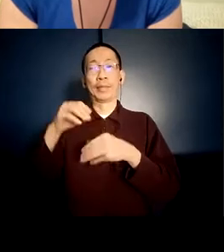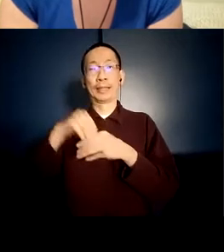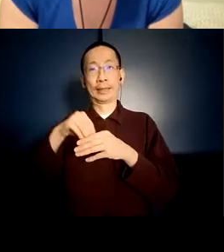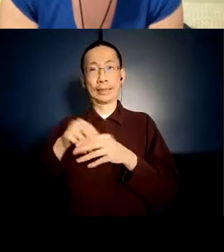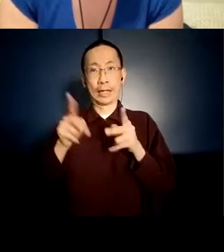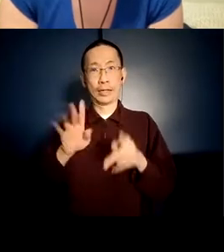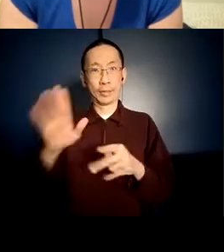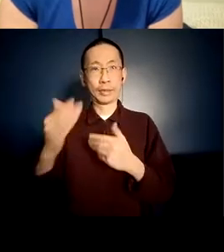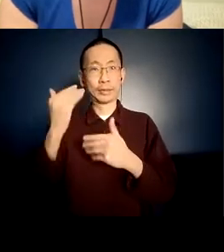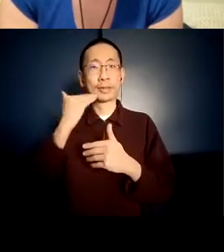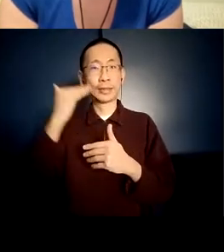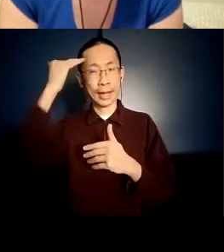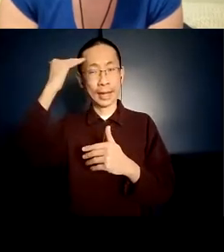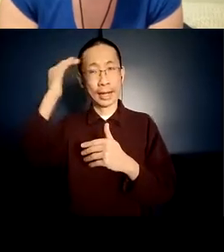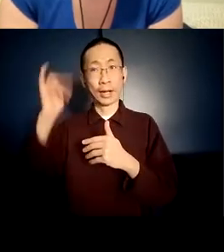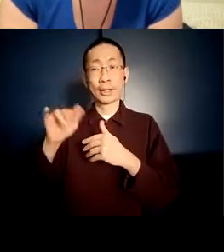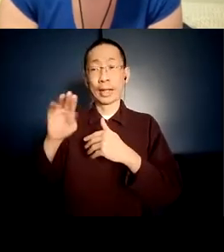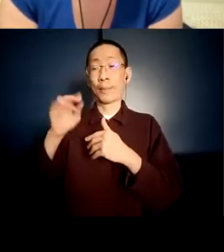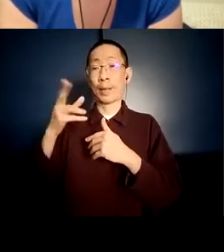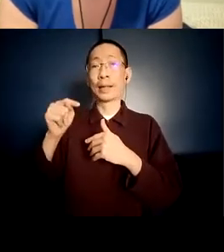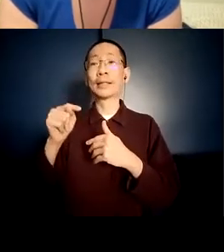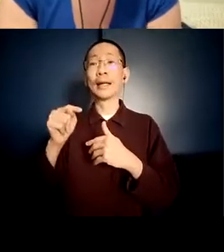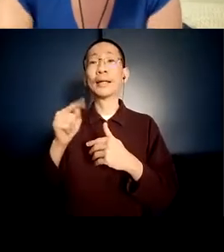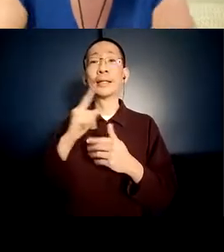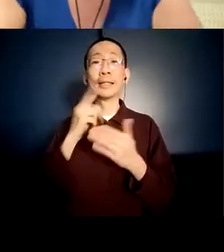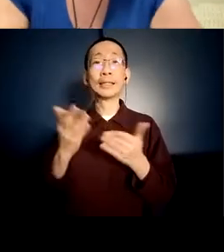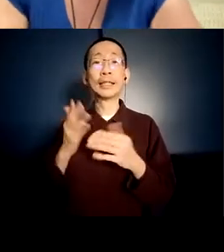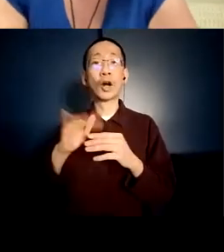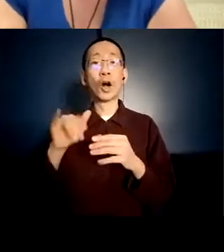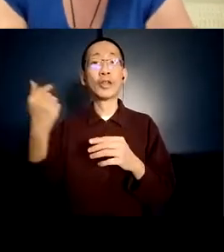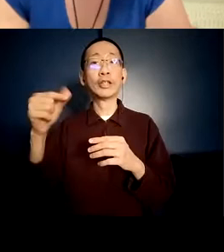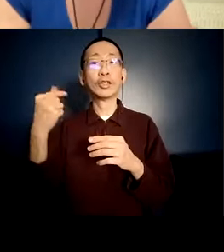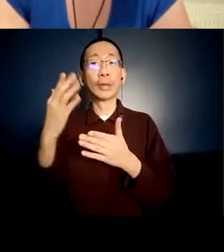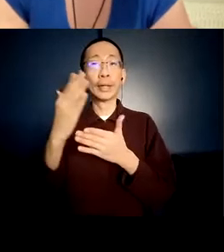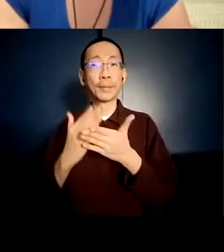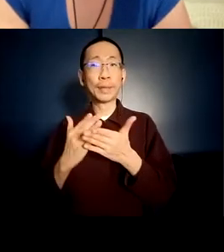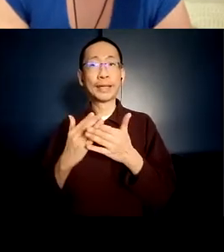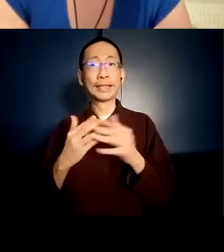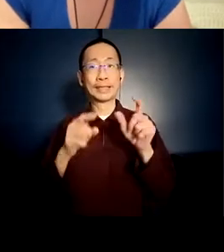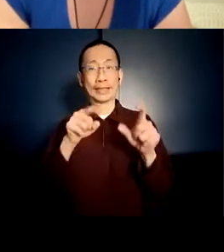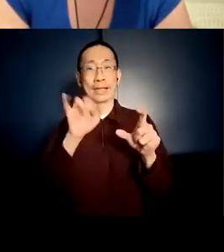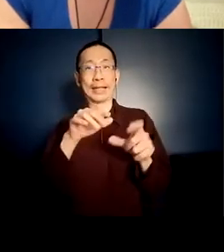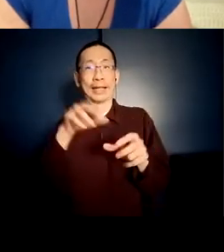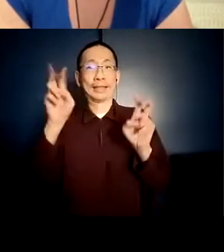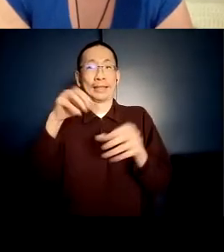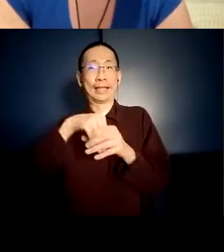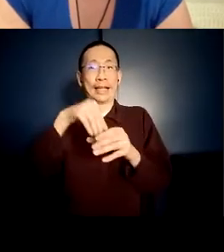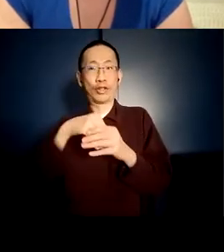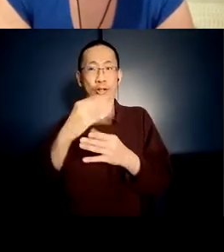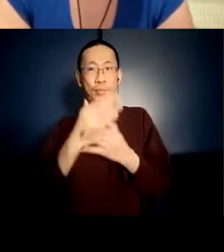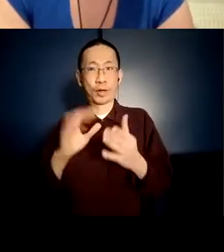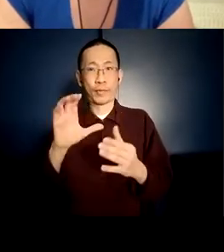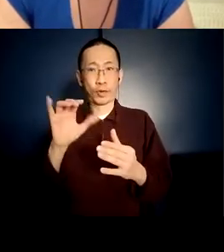person's head. So that magnet is actually here on this green piece that is the internal part of the cochlear